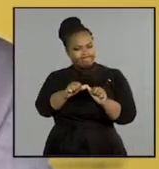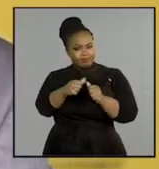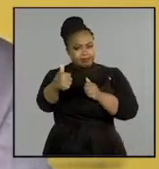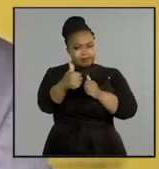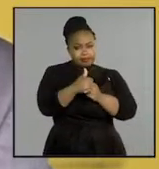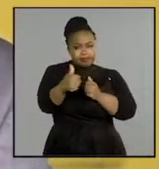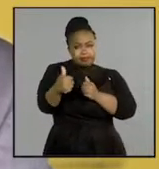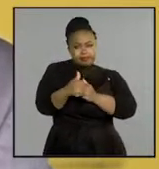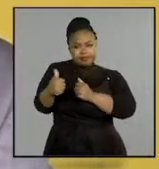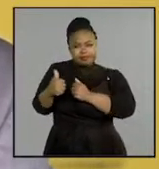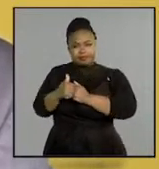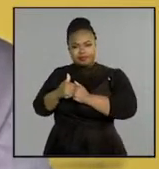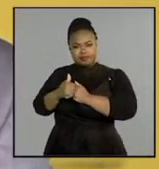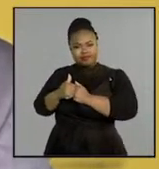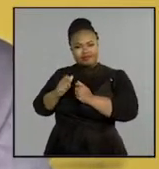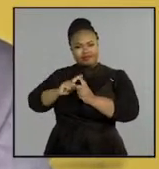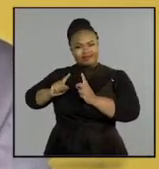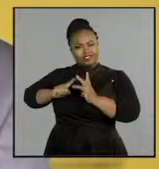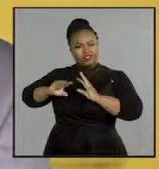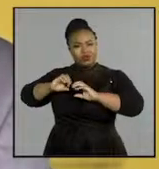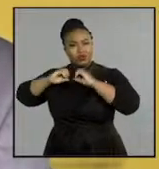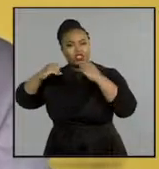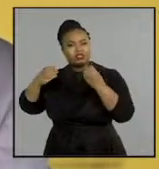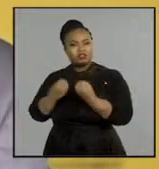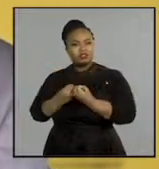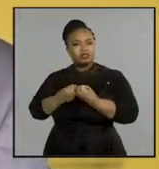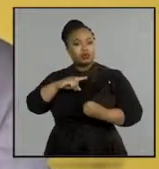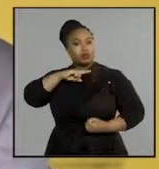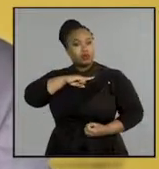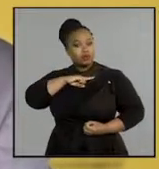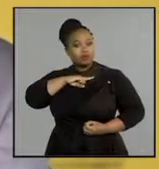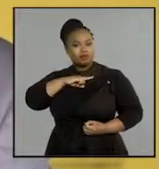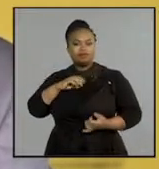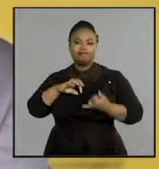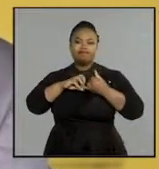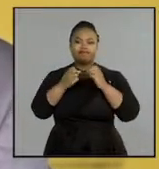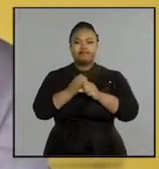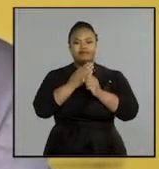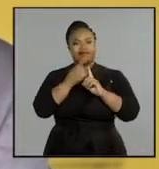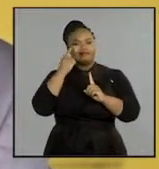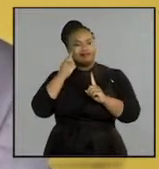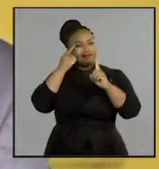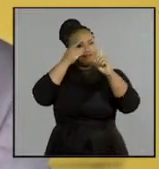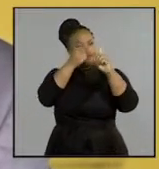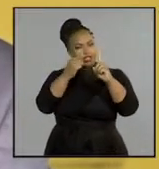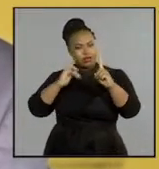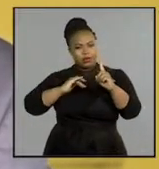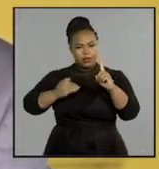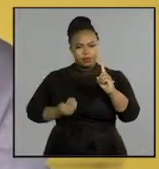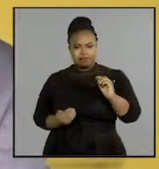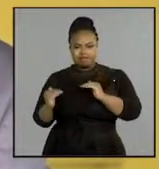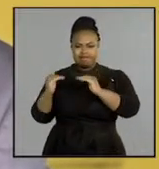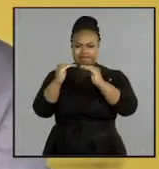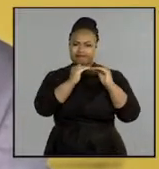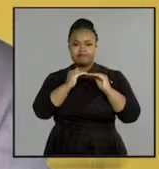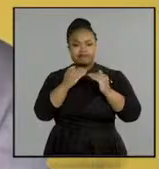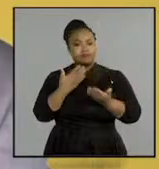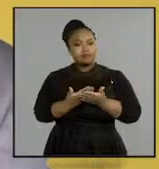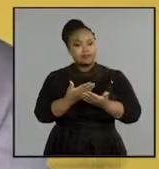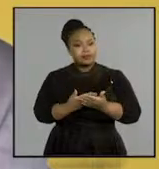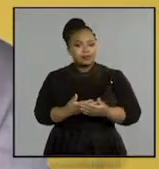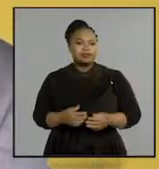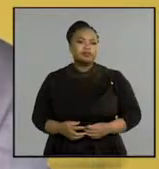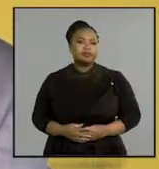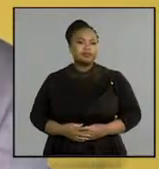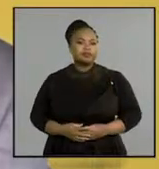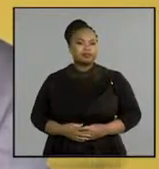deck, acting in partnership with social partners to realize the ideal of women's equality in